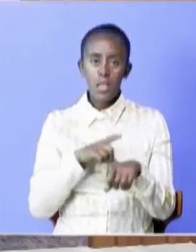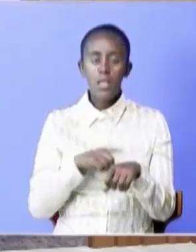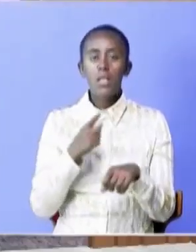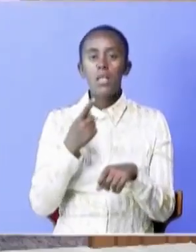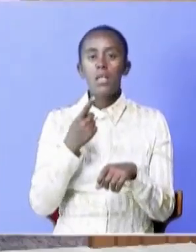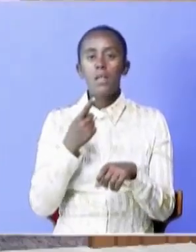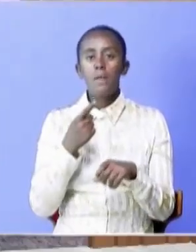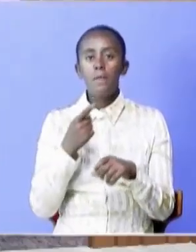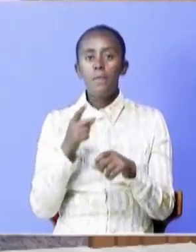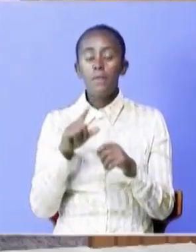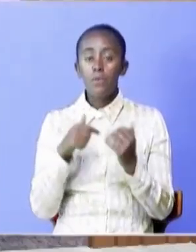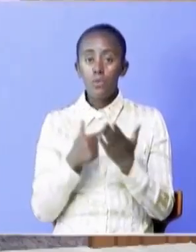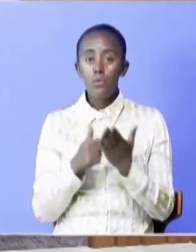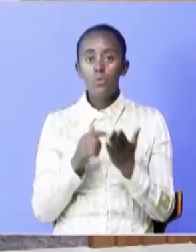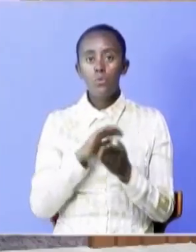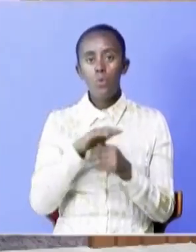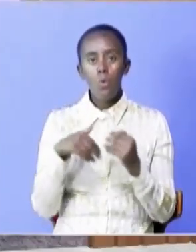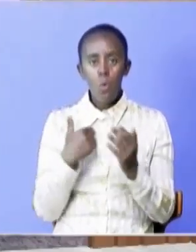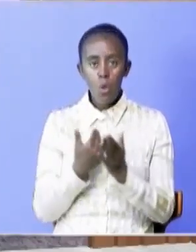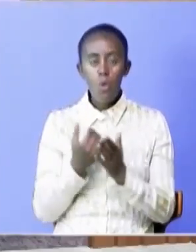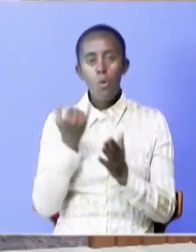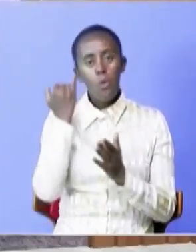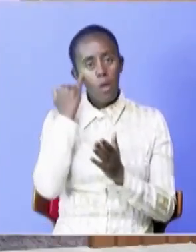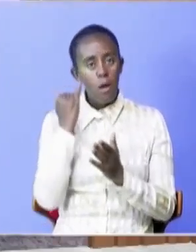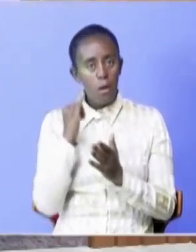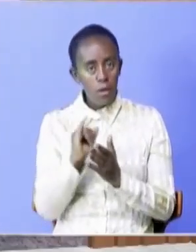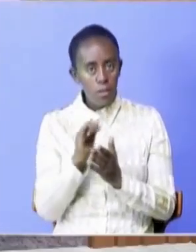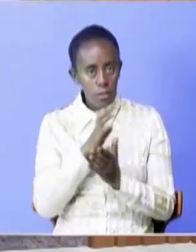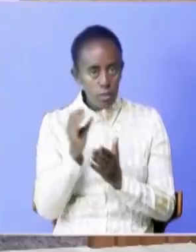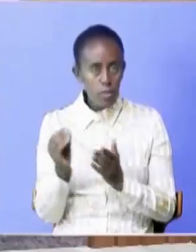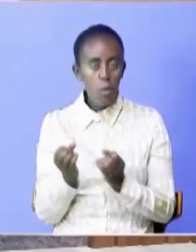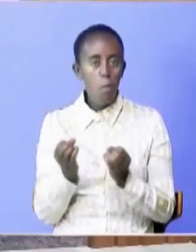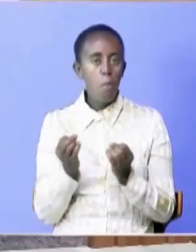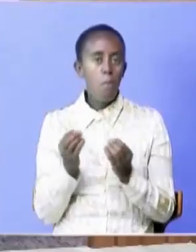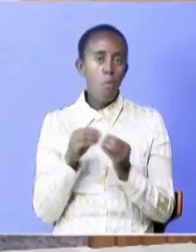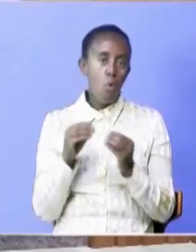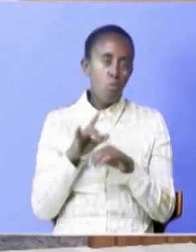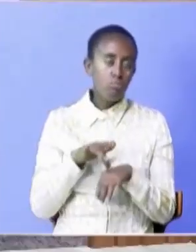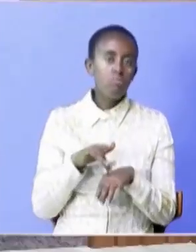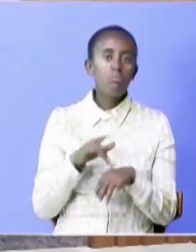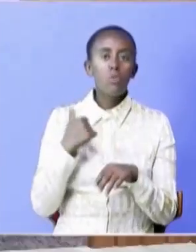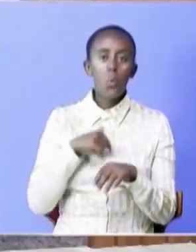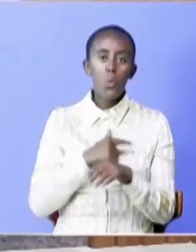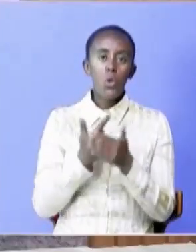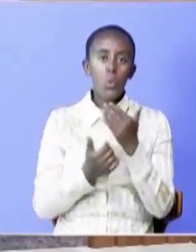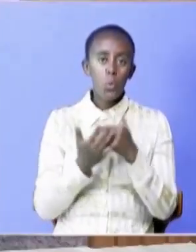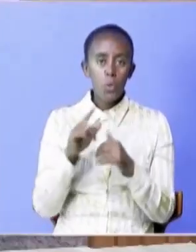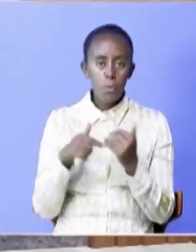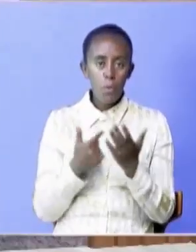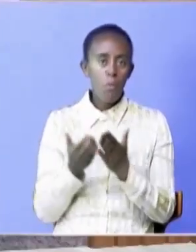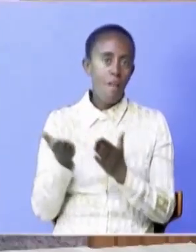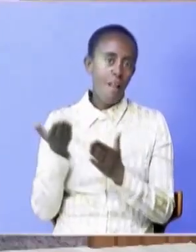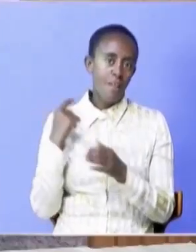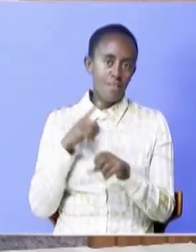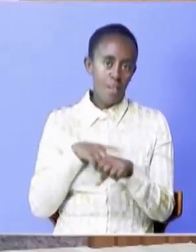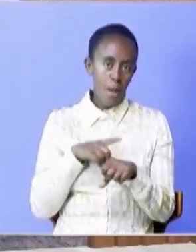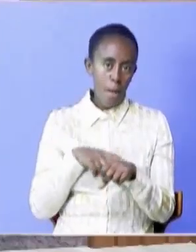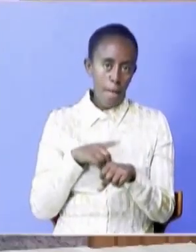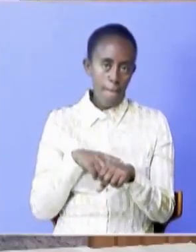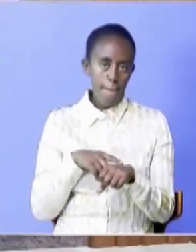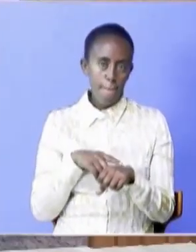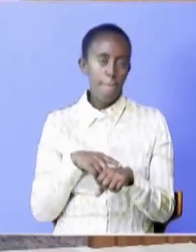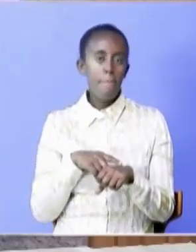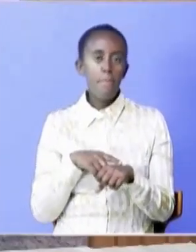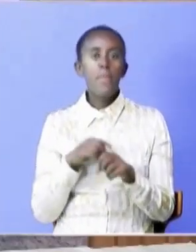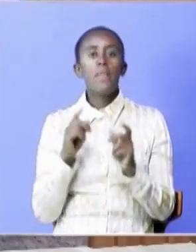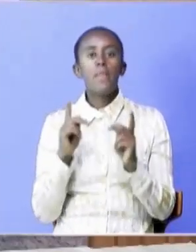verb. So these were all the ideas and more that we talked about last time, depending on